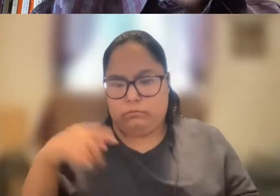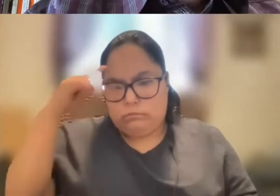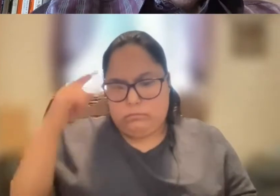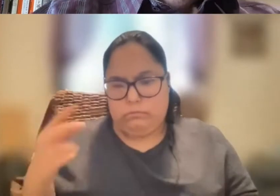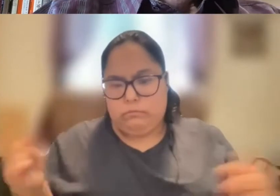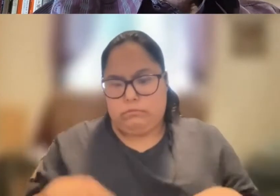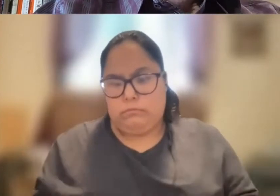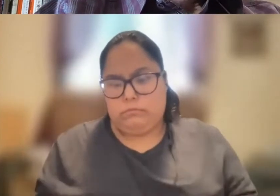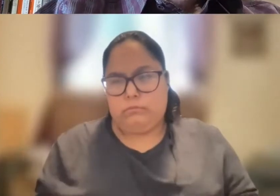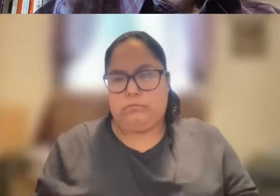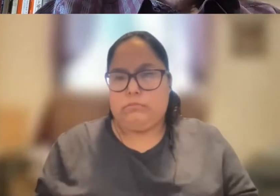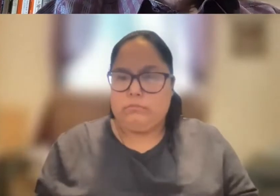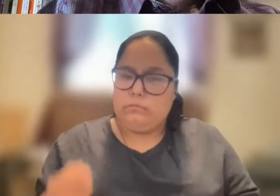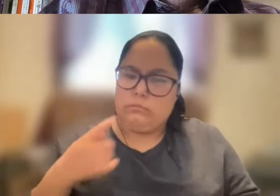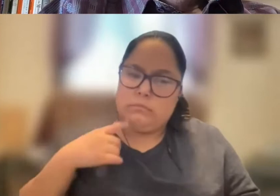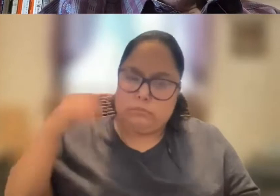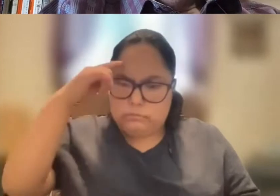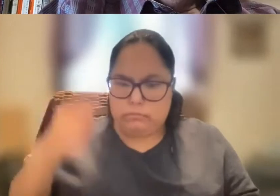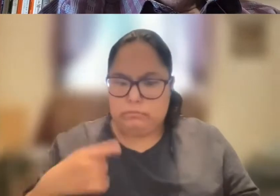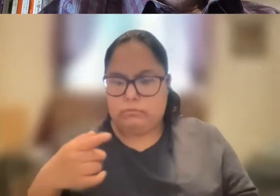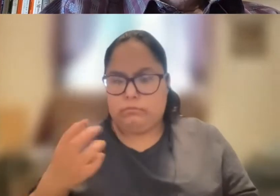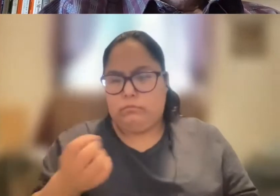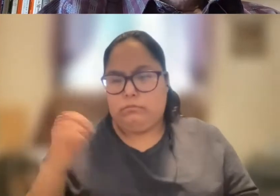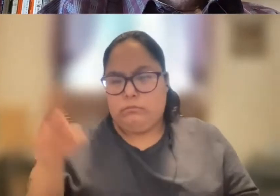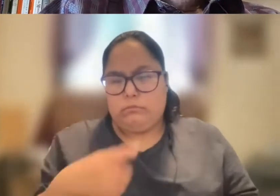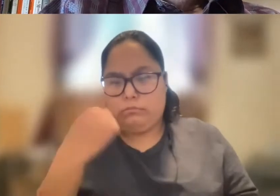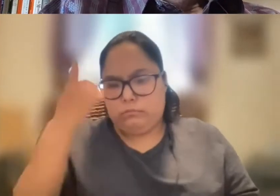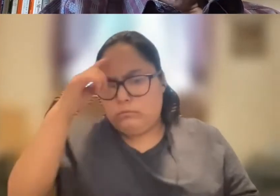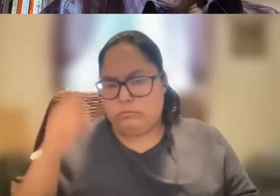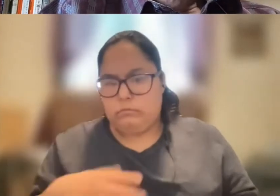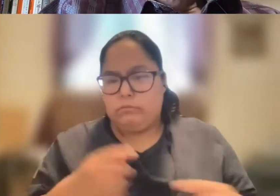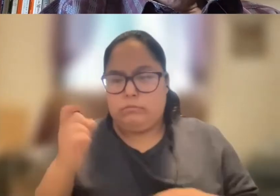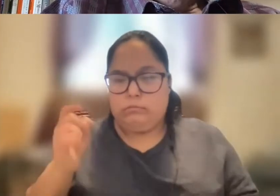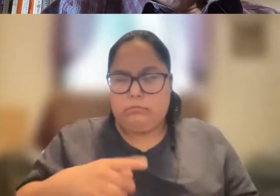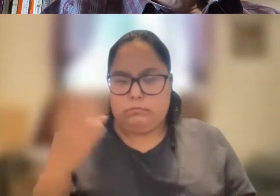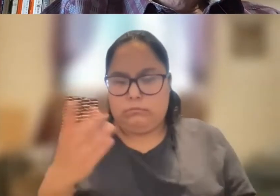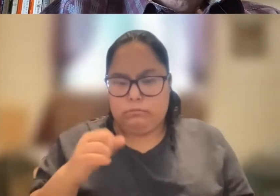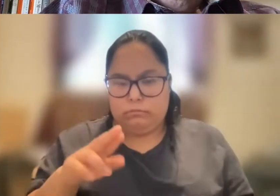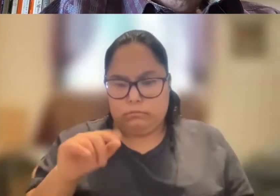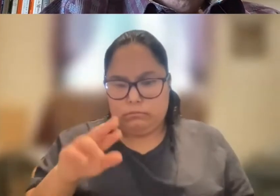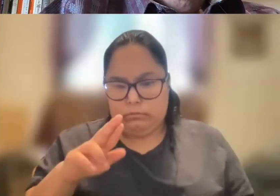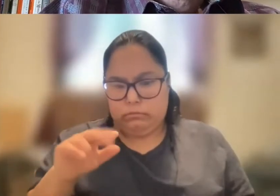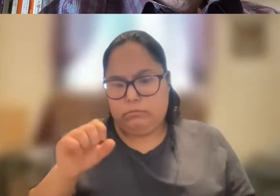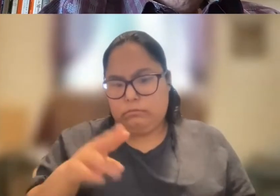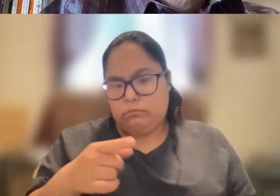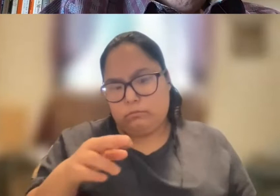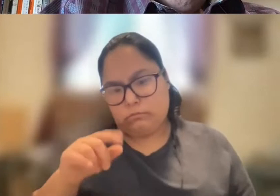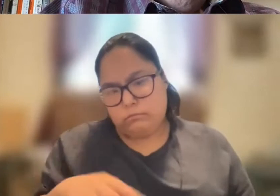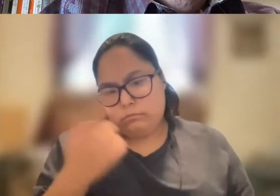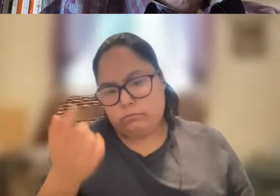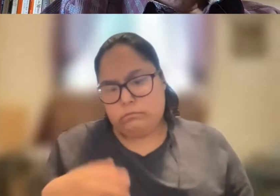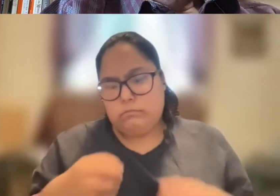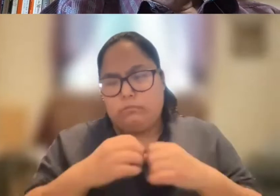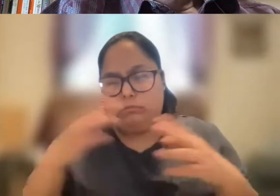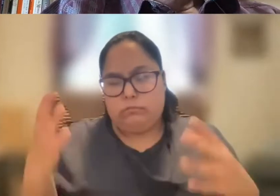again. You think that because it's solved once, all you need is a conservative government and a couple of